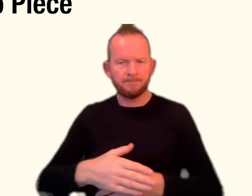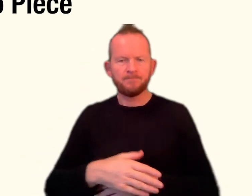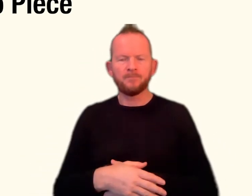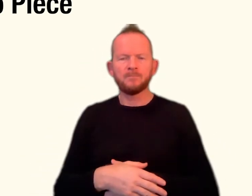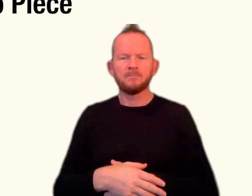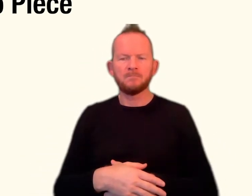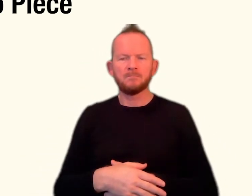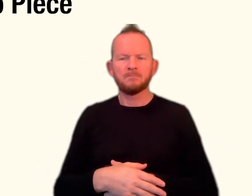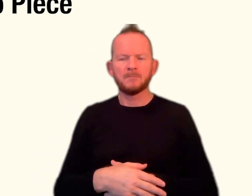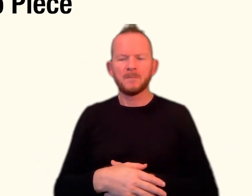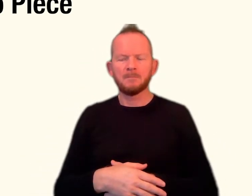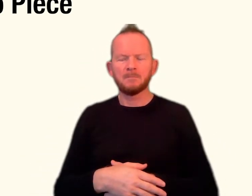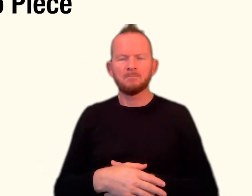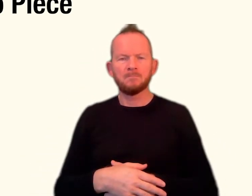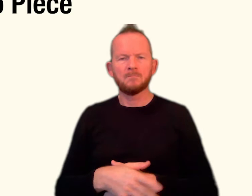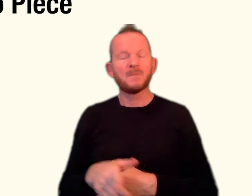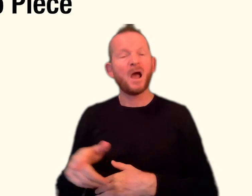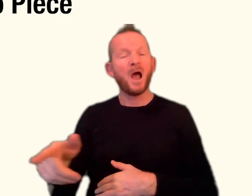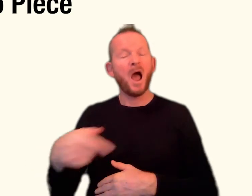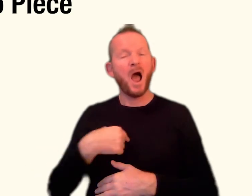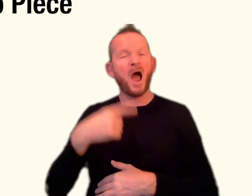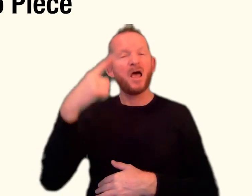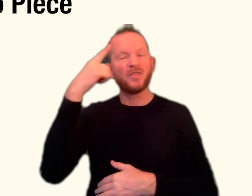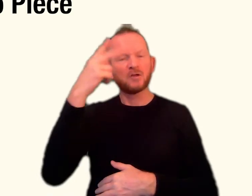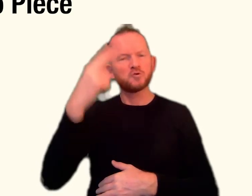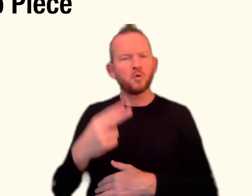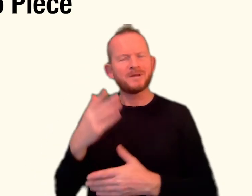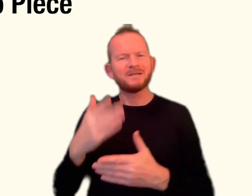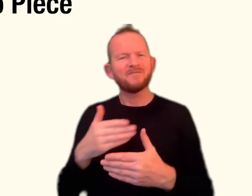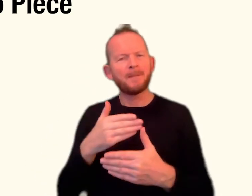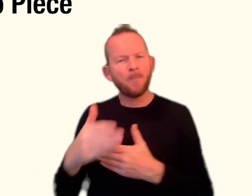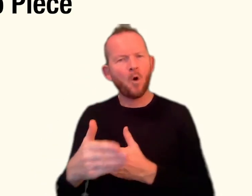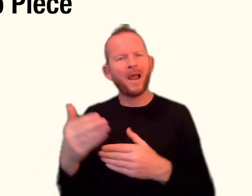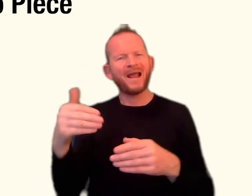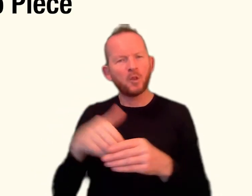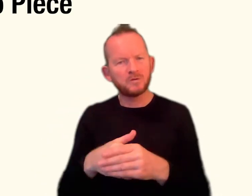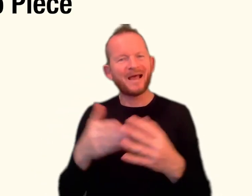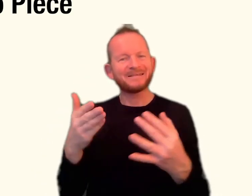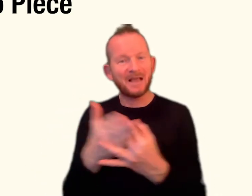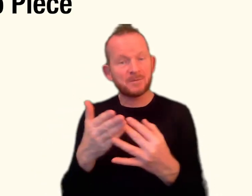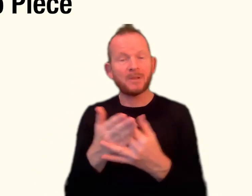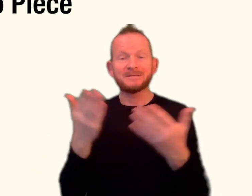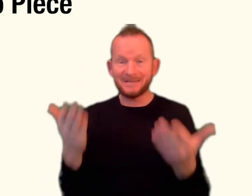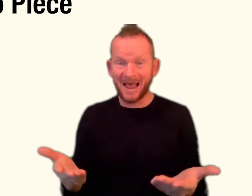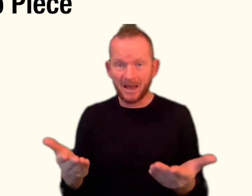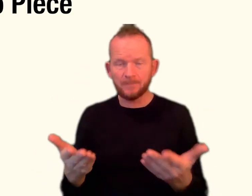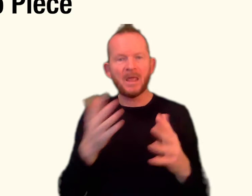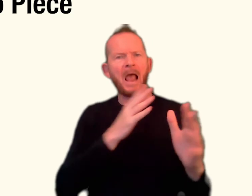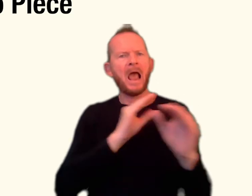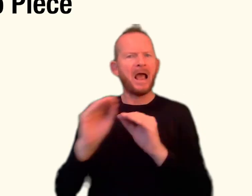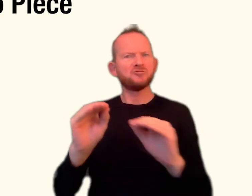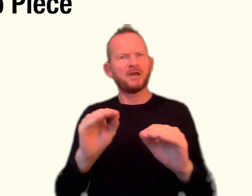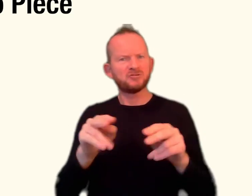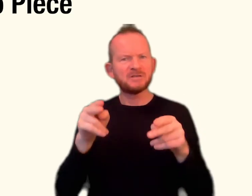that schools are definitely more inclusive and accessible today. The education system is